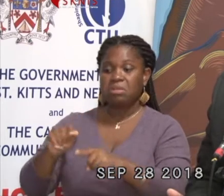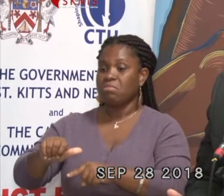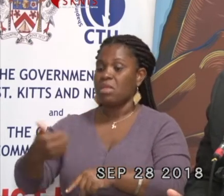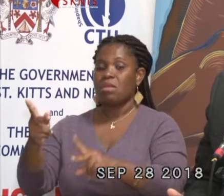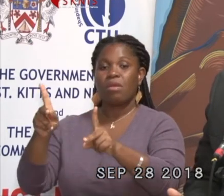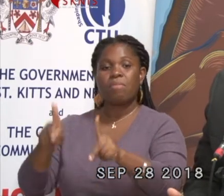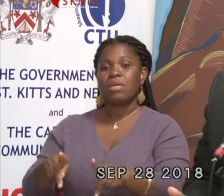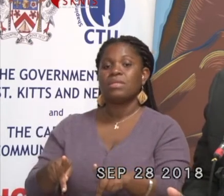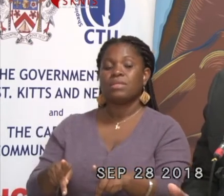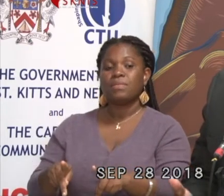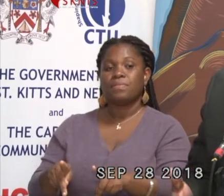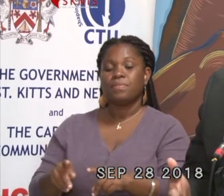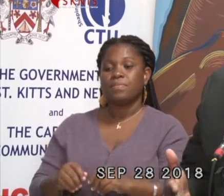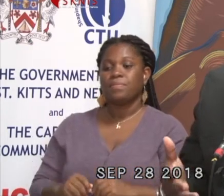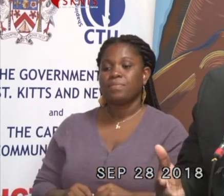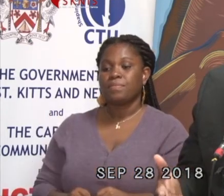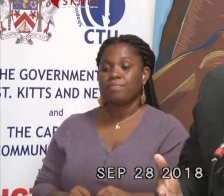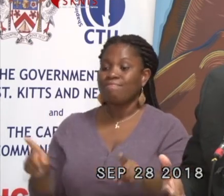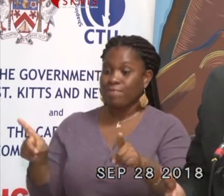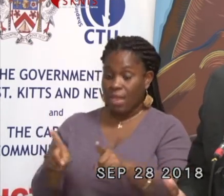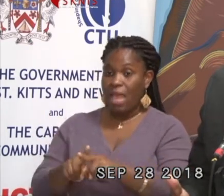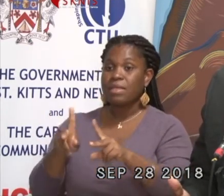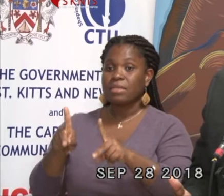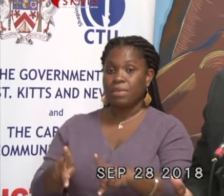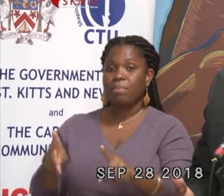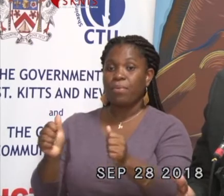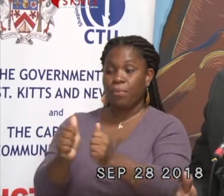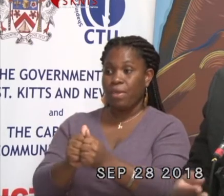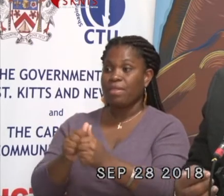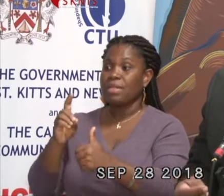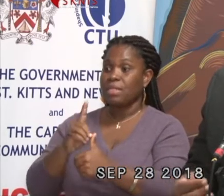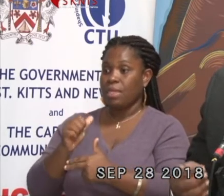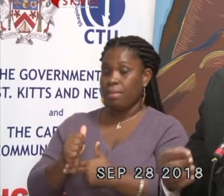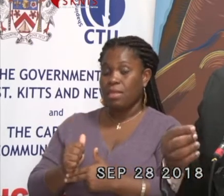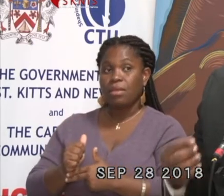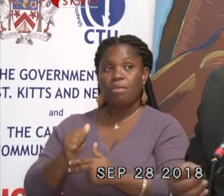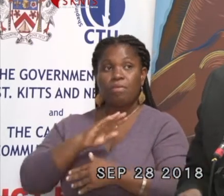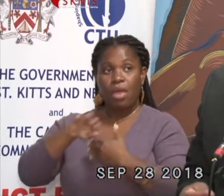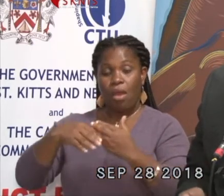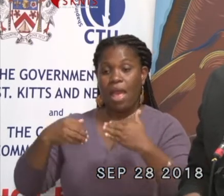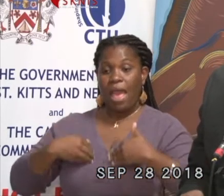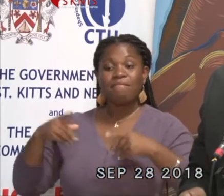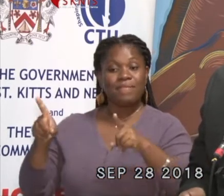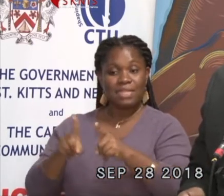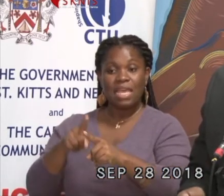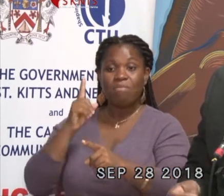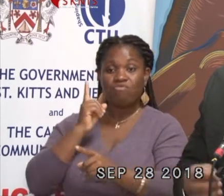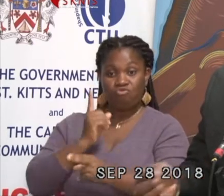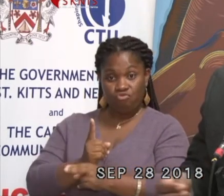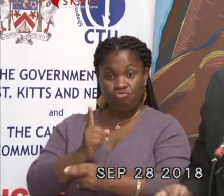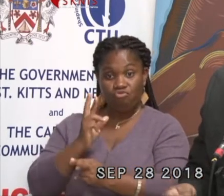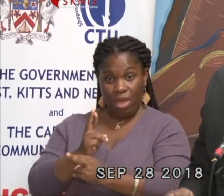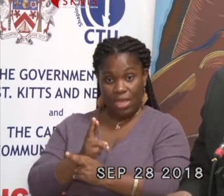citizen. And as people with disabilities, we all have the same rights